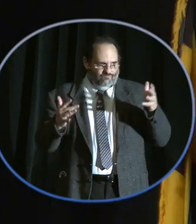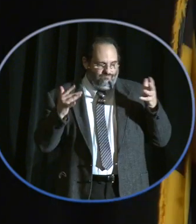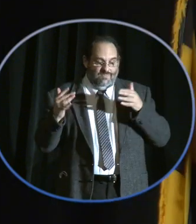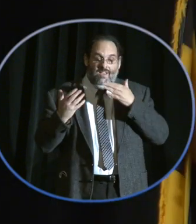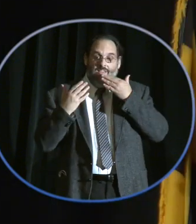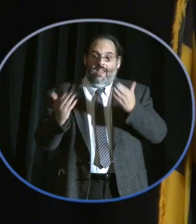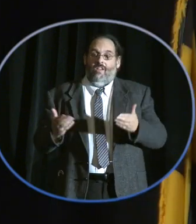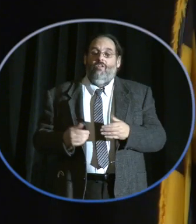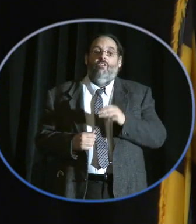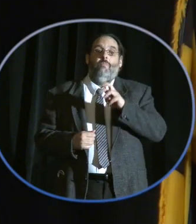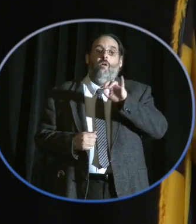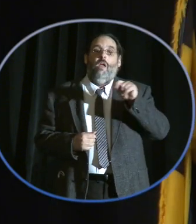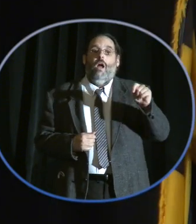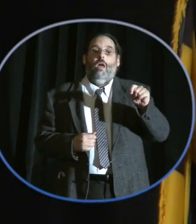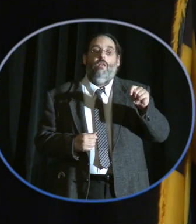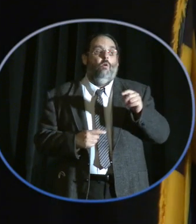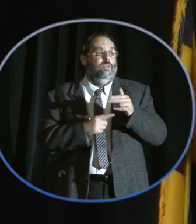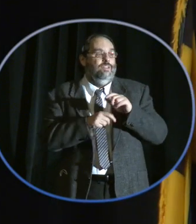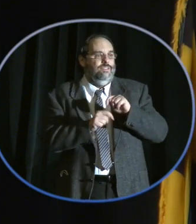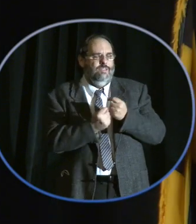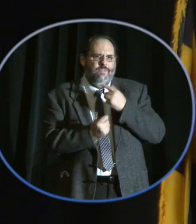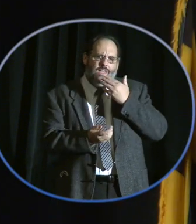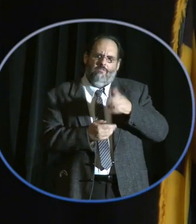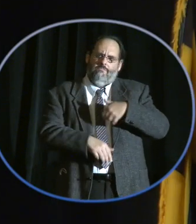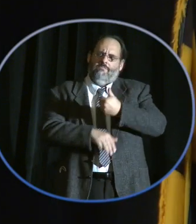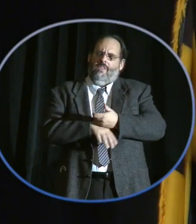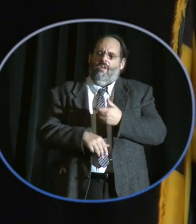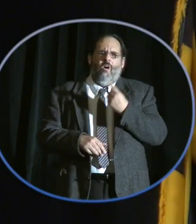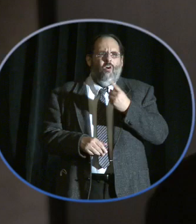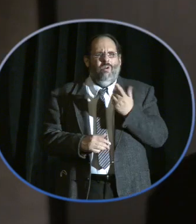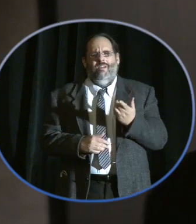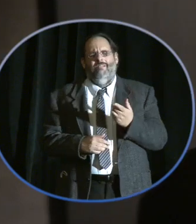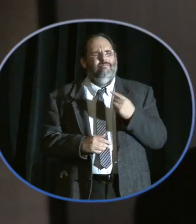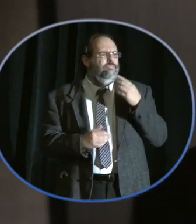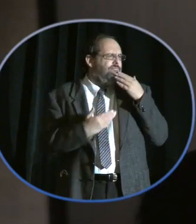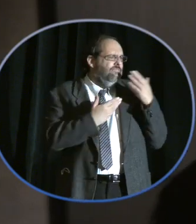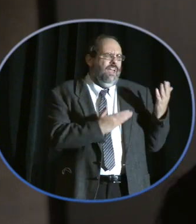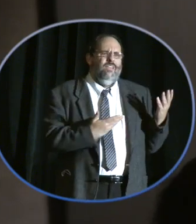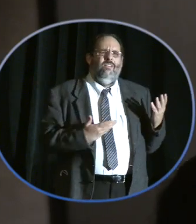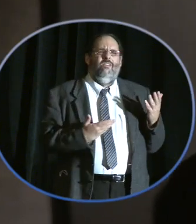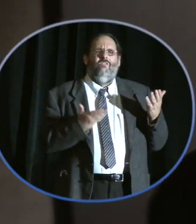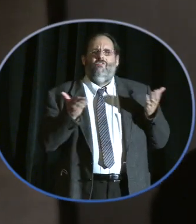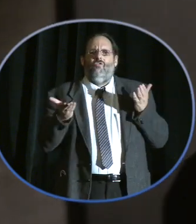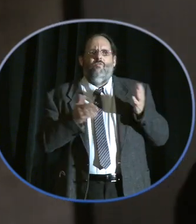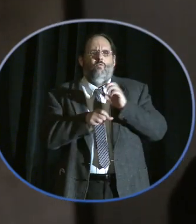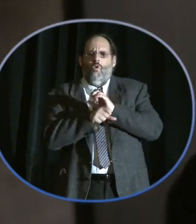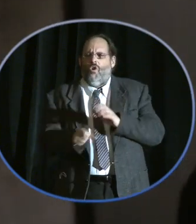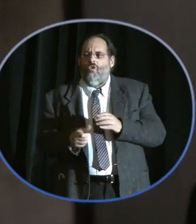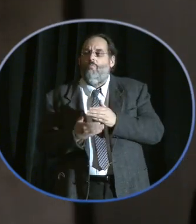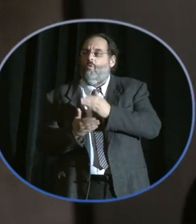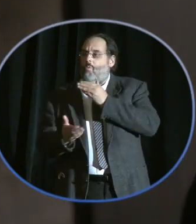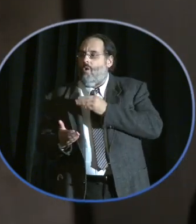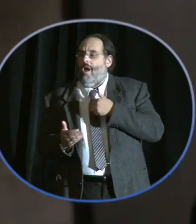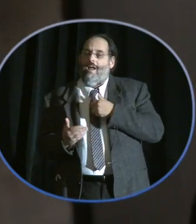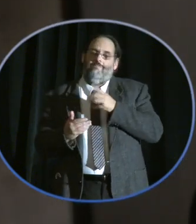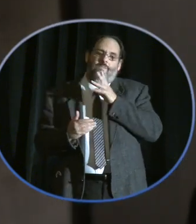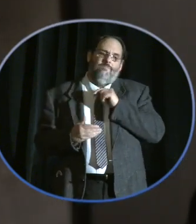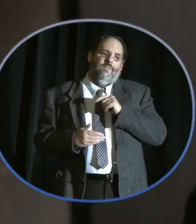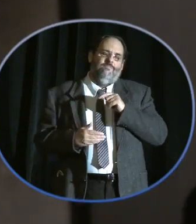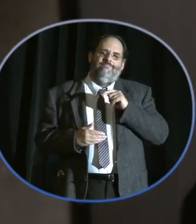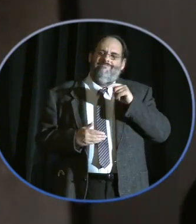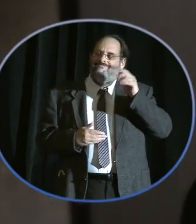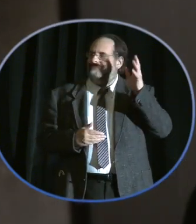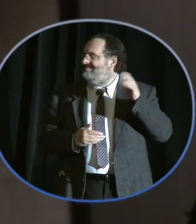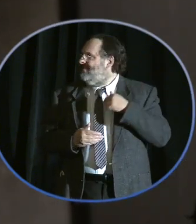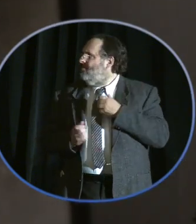Thank you to the Marriott Hotel team for hosting us. Please always, as always, thank our service workers. And before I get into my remarks,